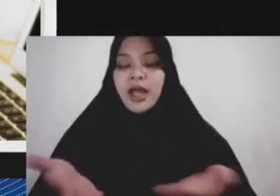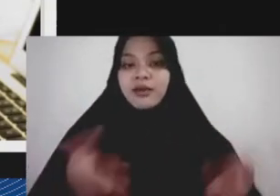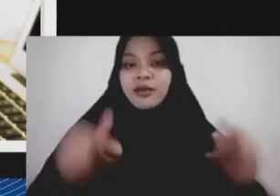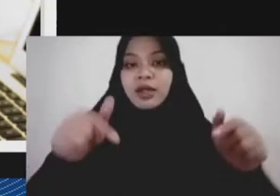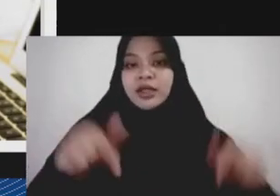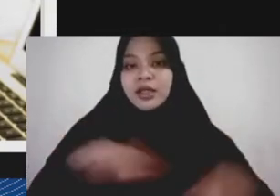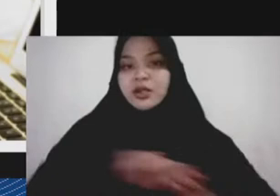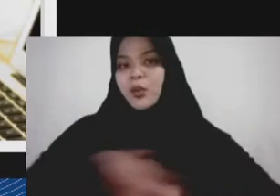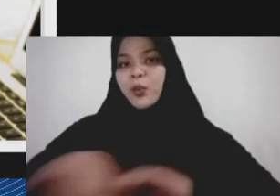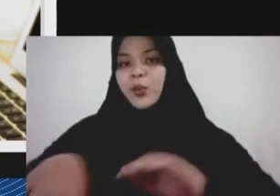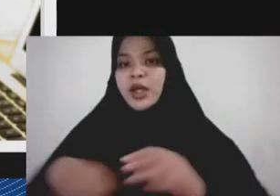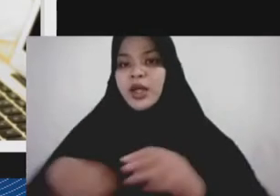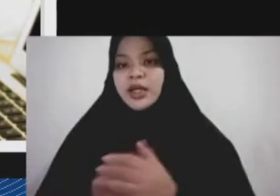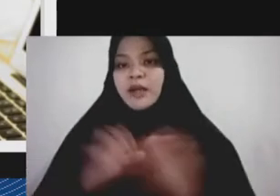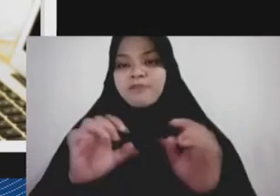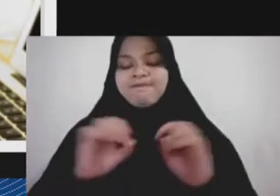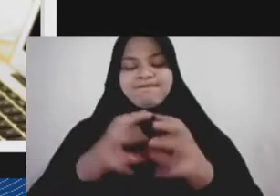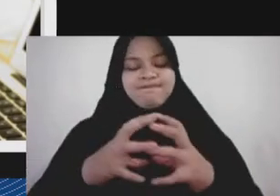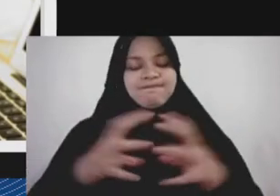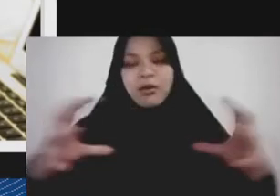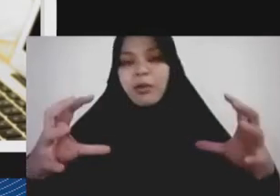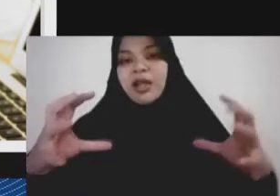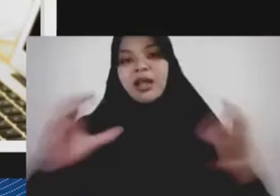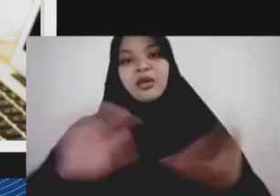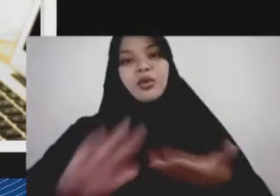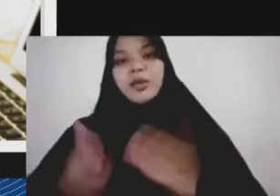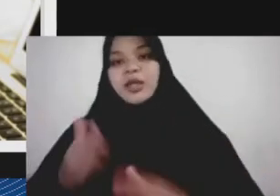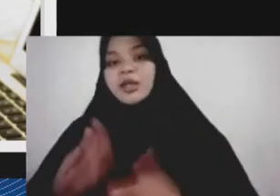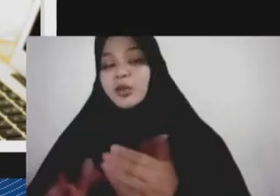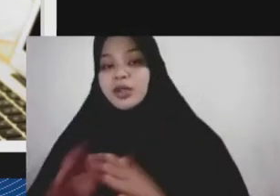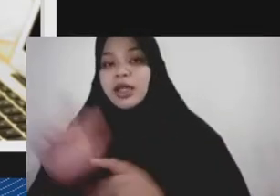closed in many, many communities, and